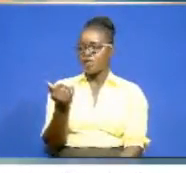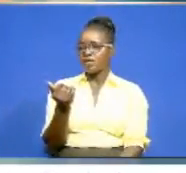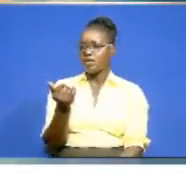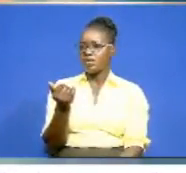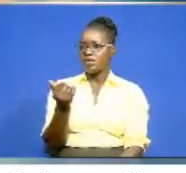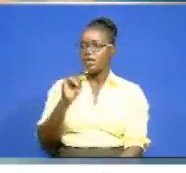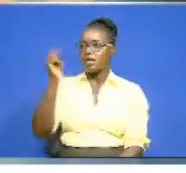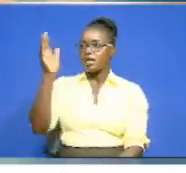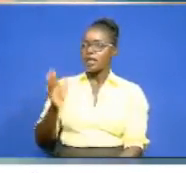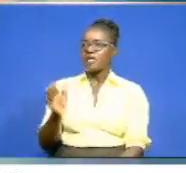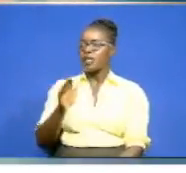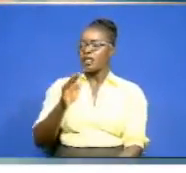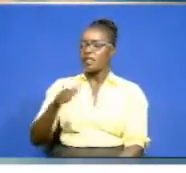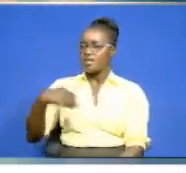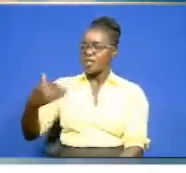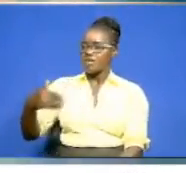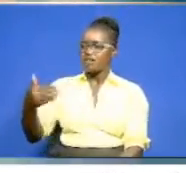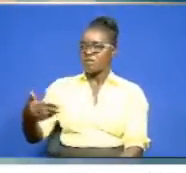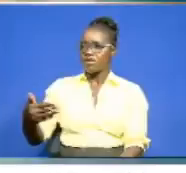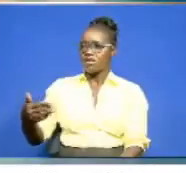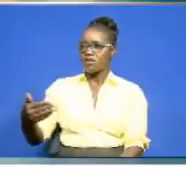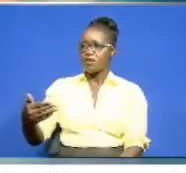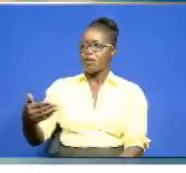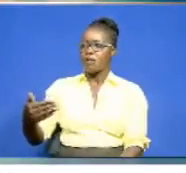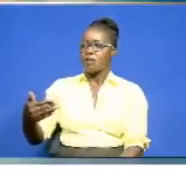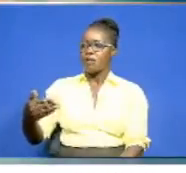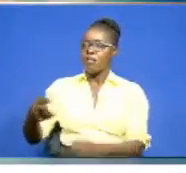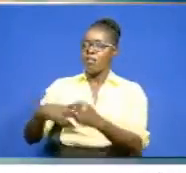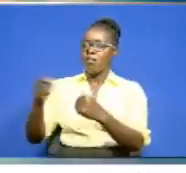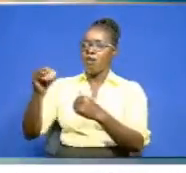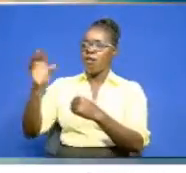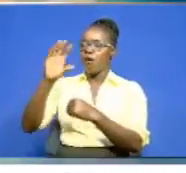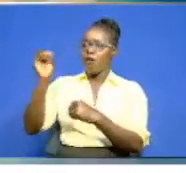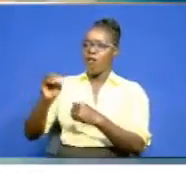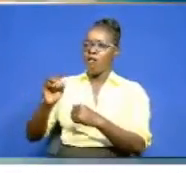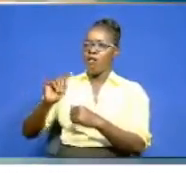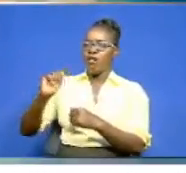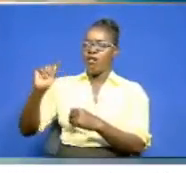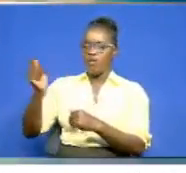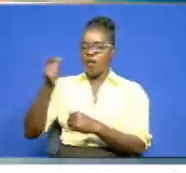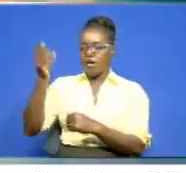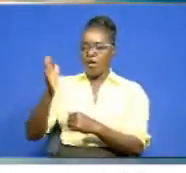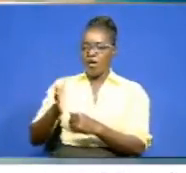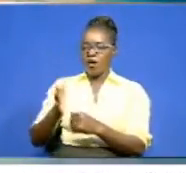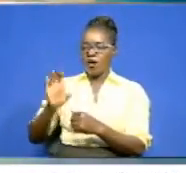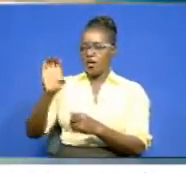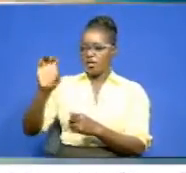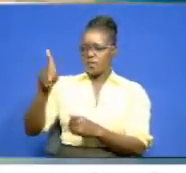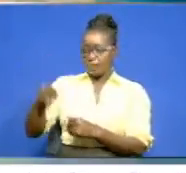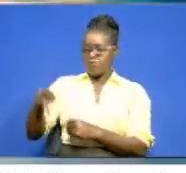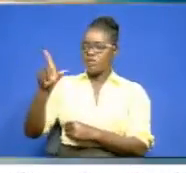every Kenyan, if not every Kenya, 70% of Kenyans watch EPL.